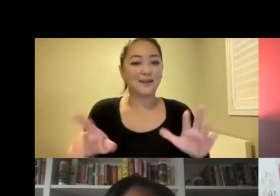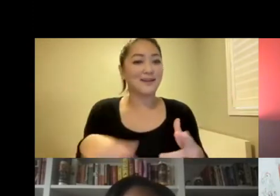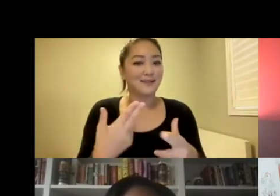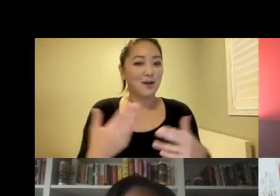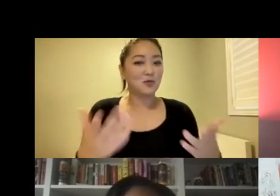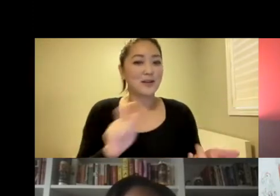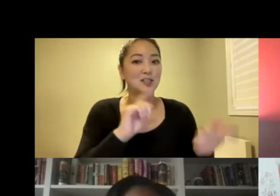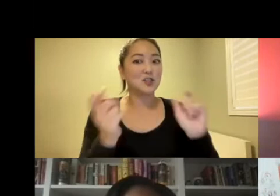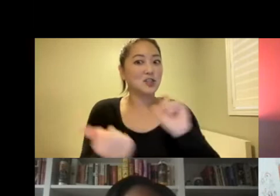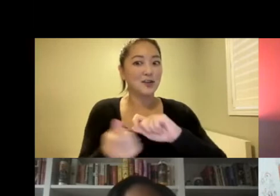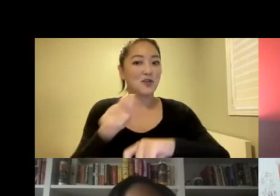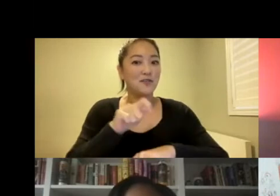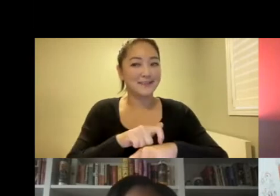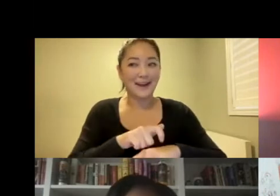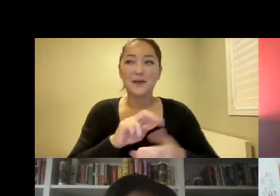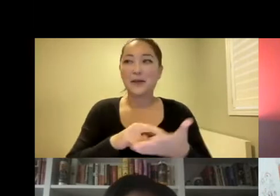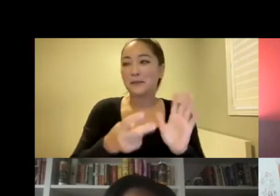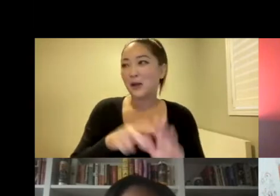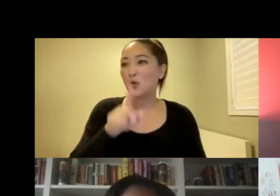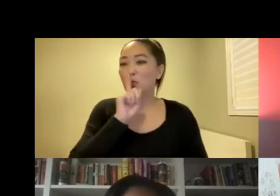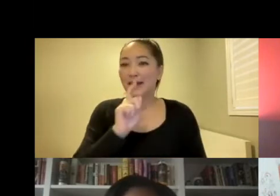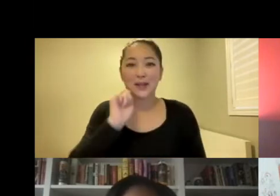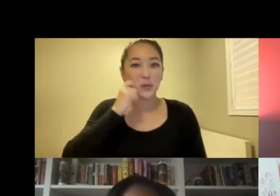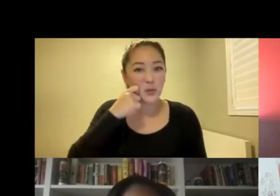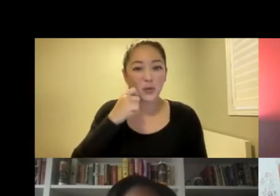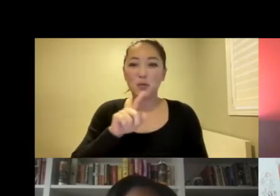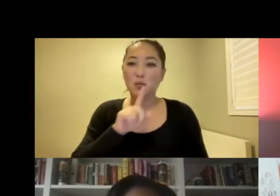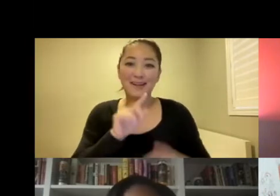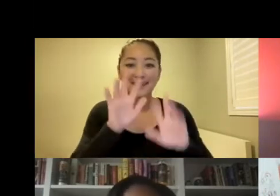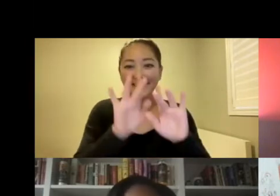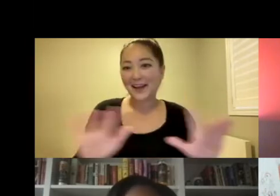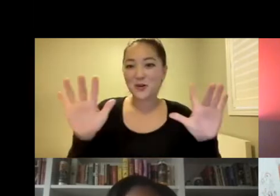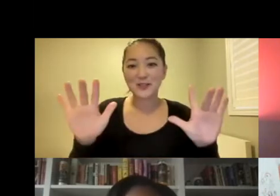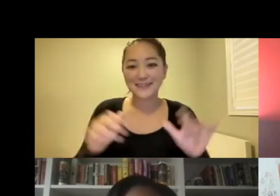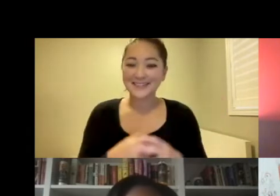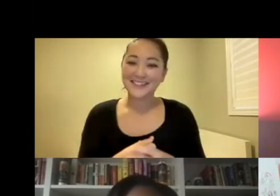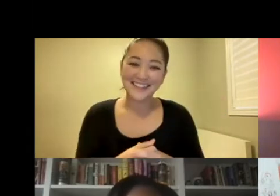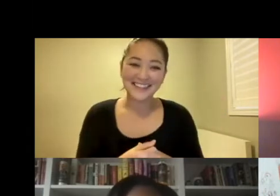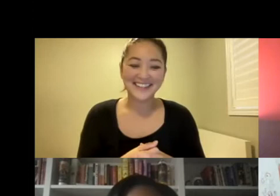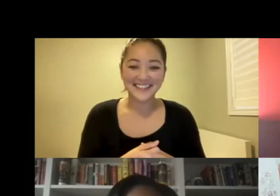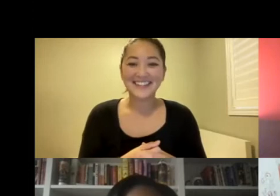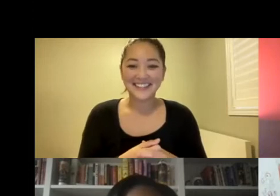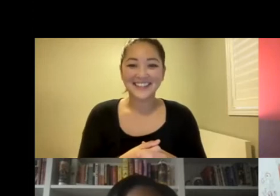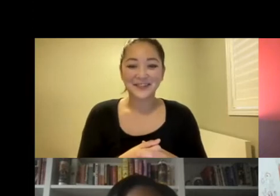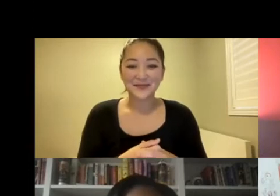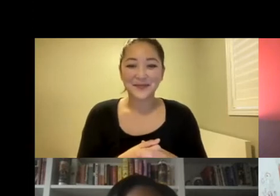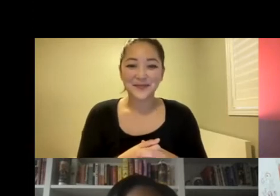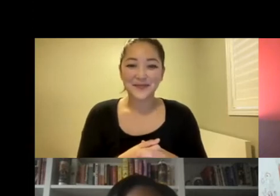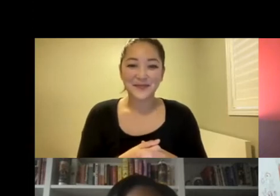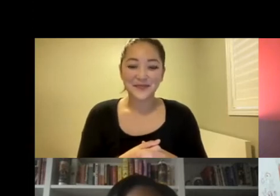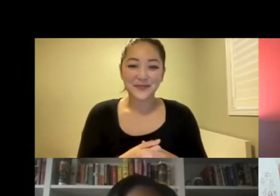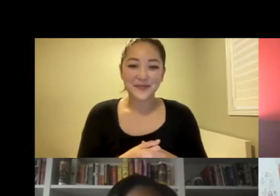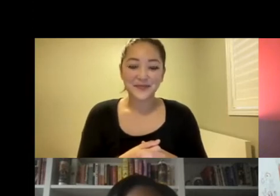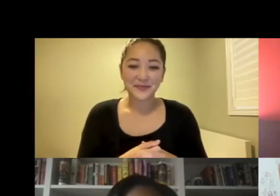moment, we're diverse, and it's very hip. So you stick around long enough, people start to pay